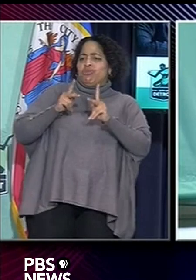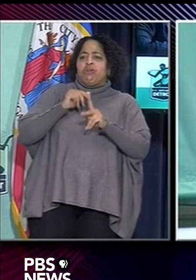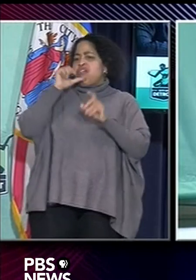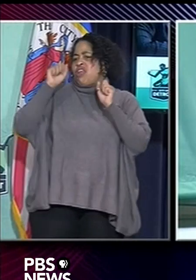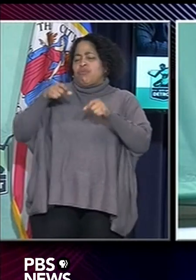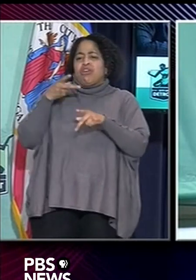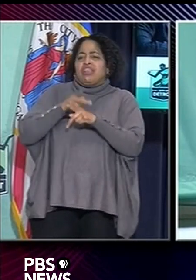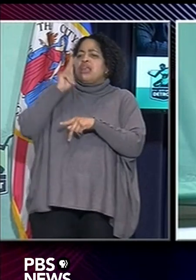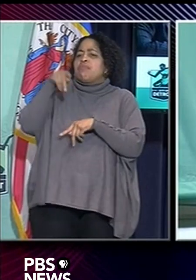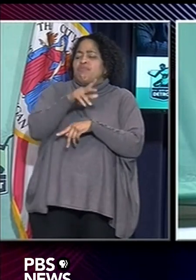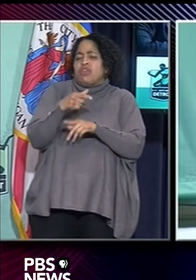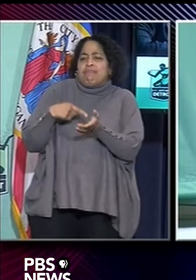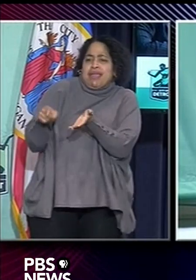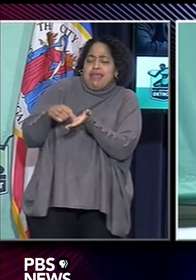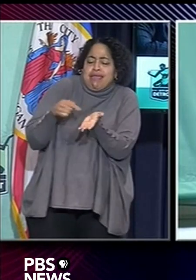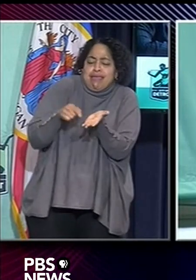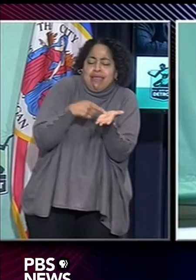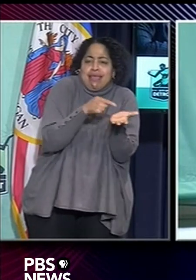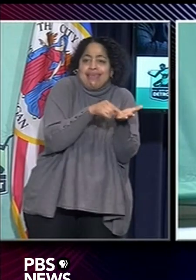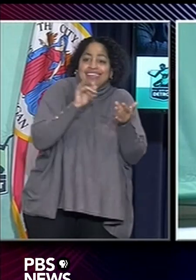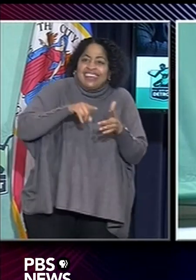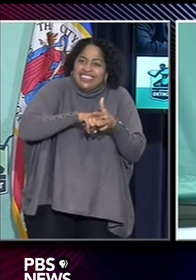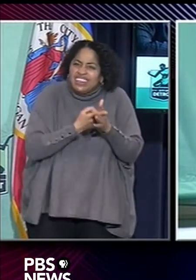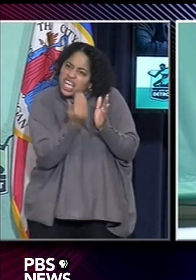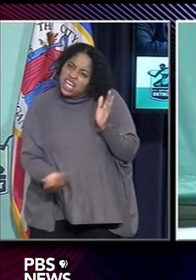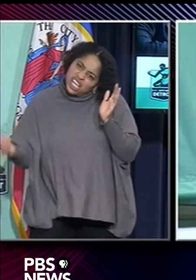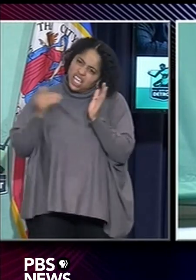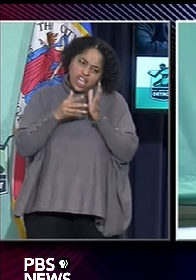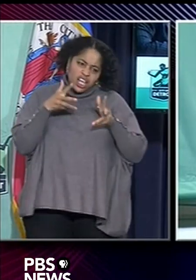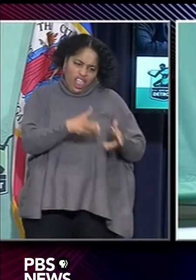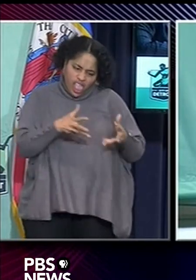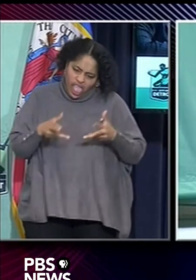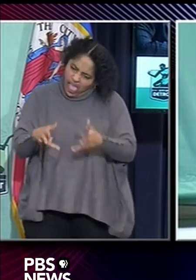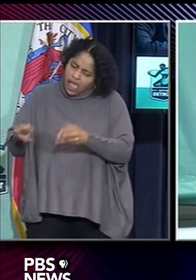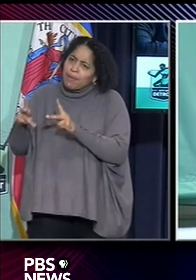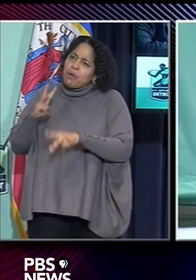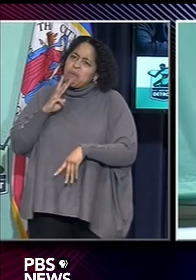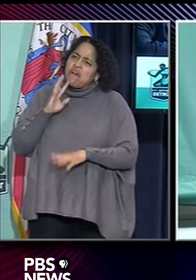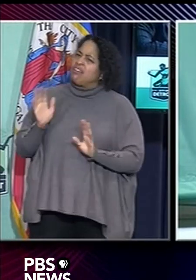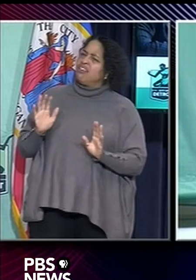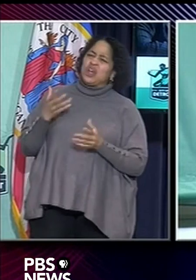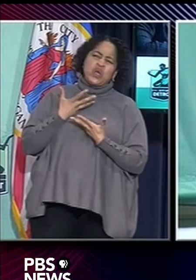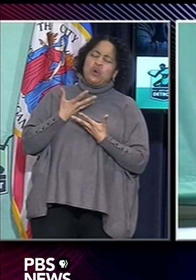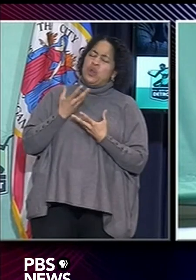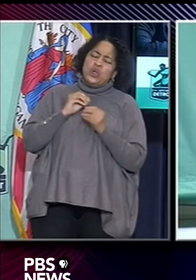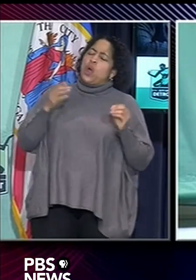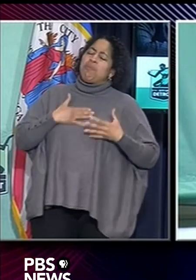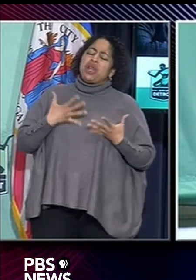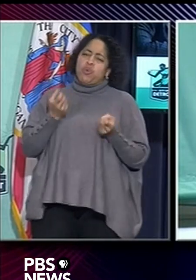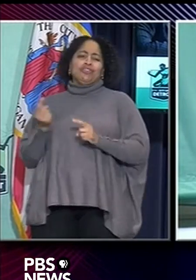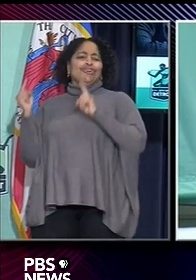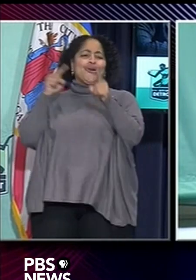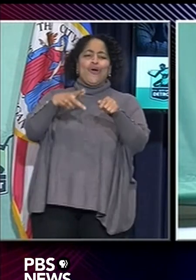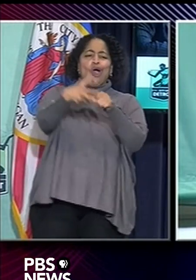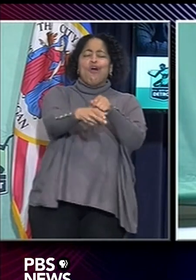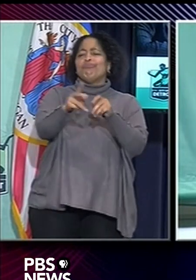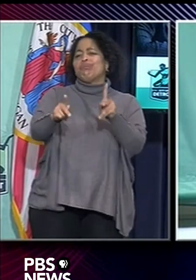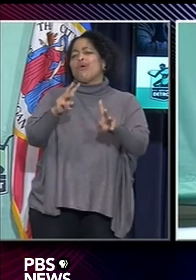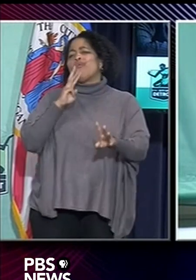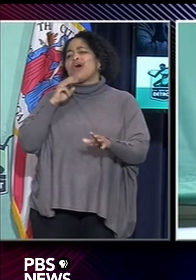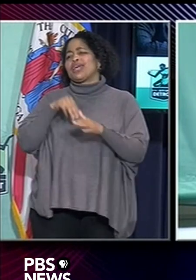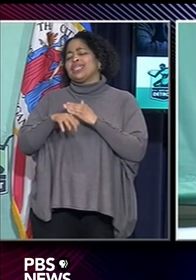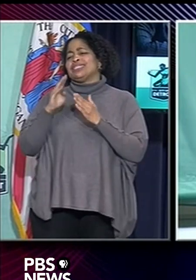able to keep up on their payments and now we have to start another round of water shutoffs. Nobody wants to turn off anybody's water in this city,